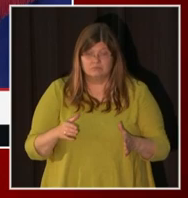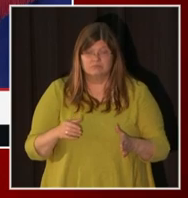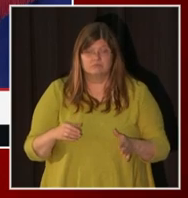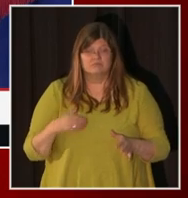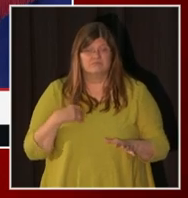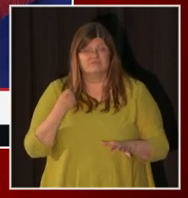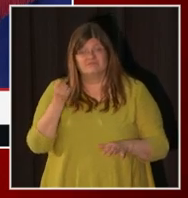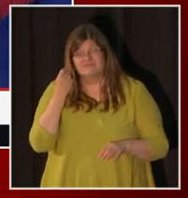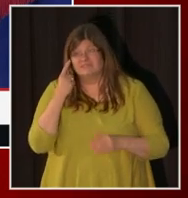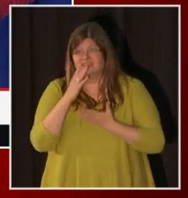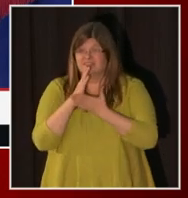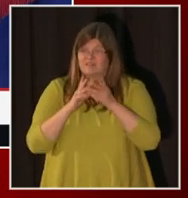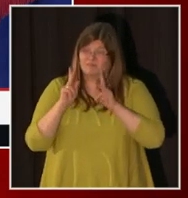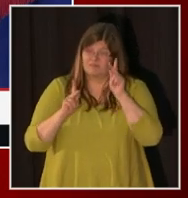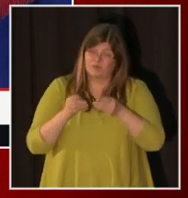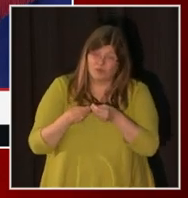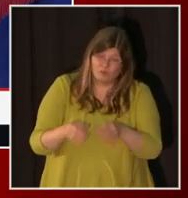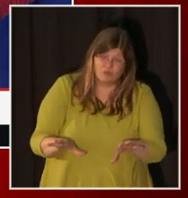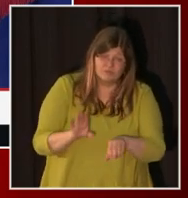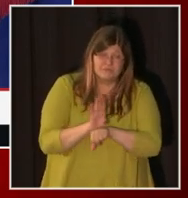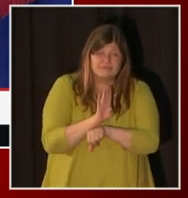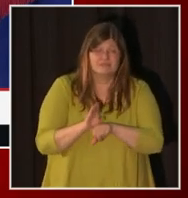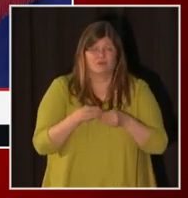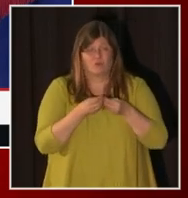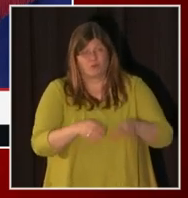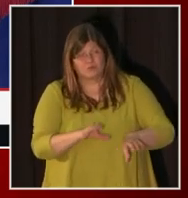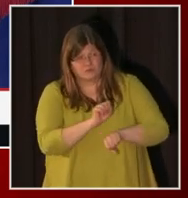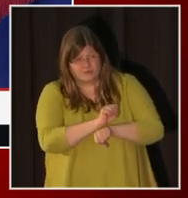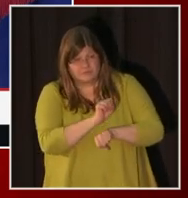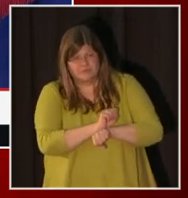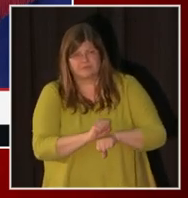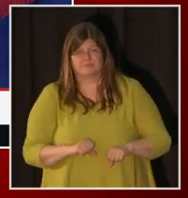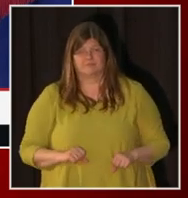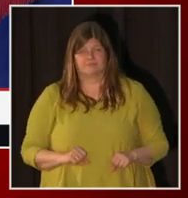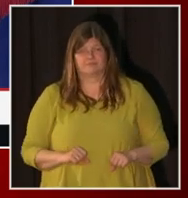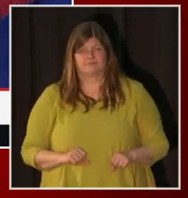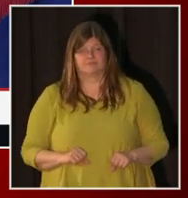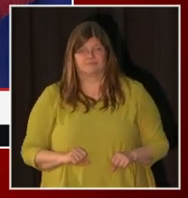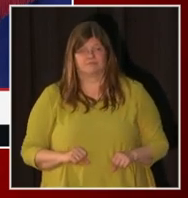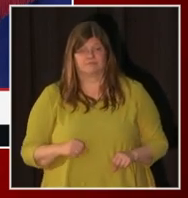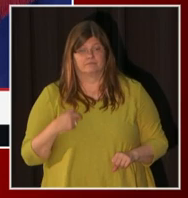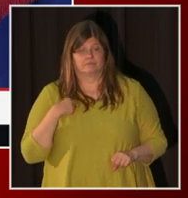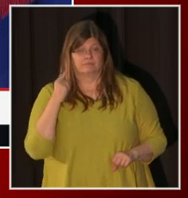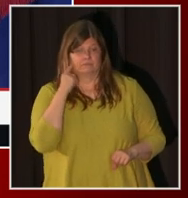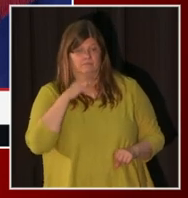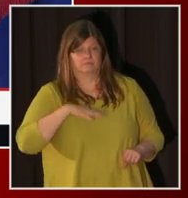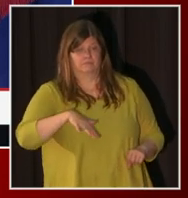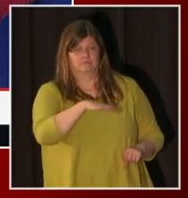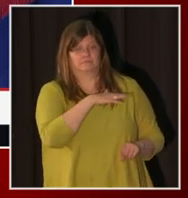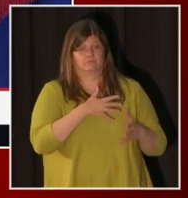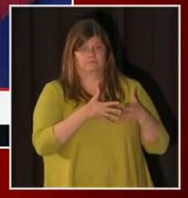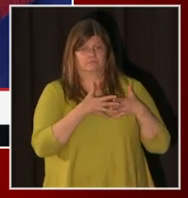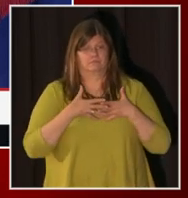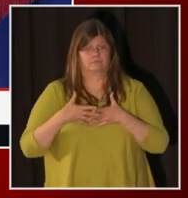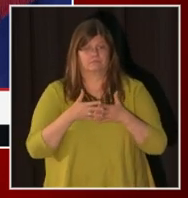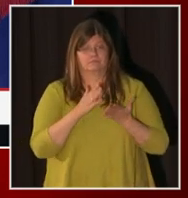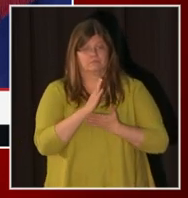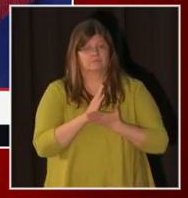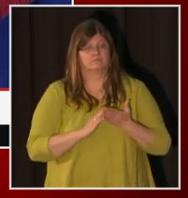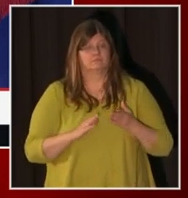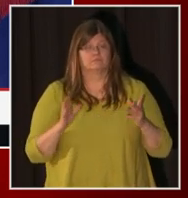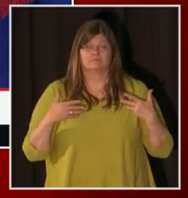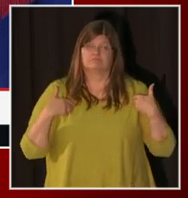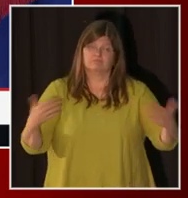more voices nationally that are saying, you know what, it's okay to sacrifice lives, hundreds of thousands of lives, in saving the economy. What do you think when you